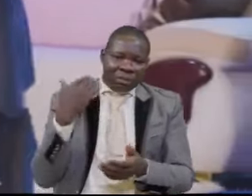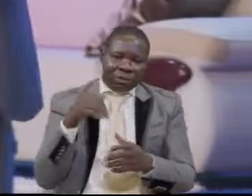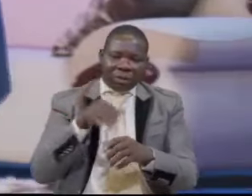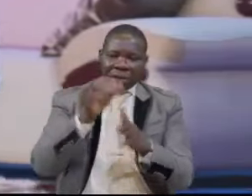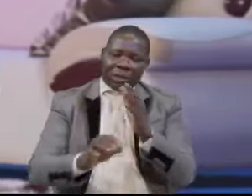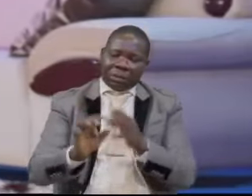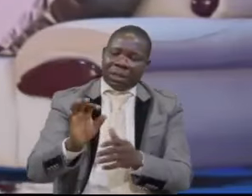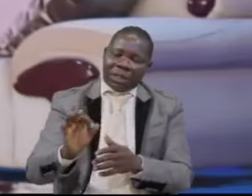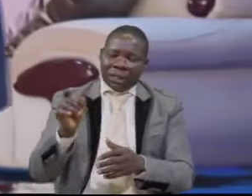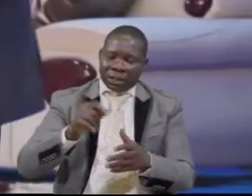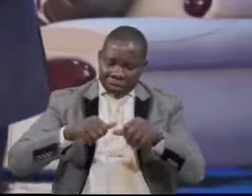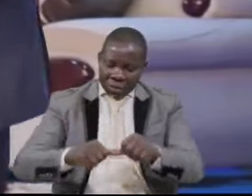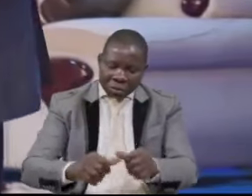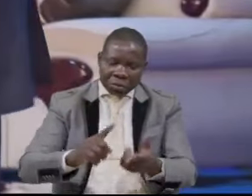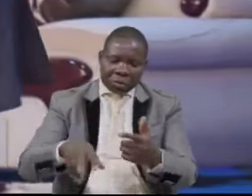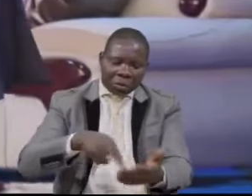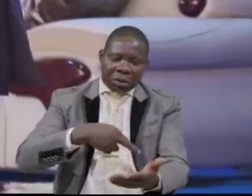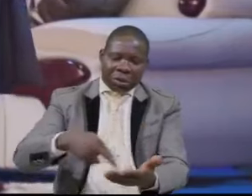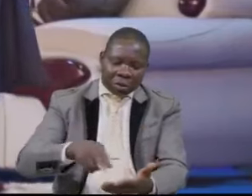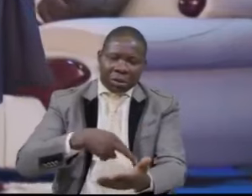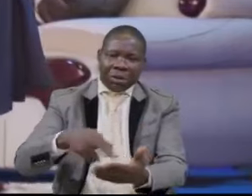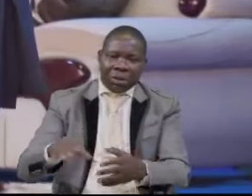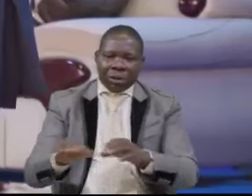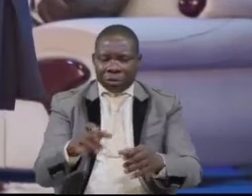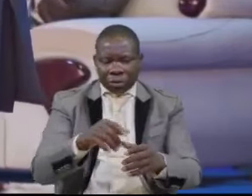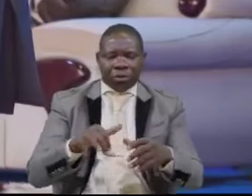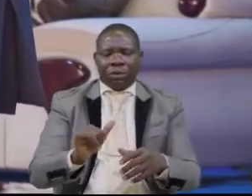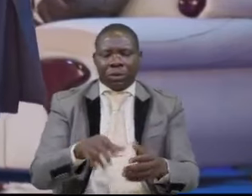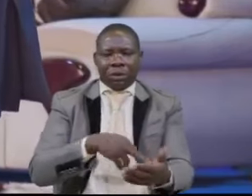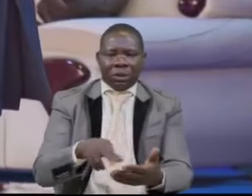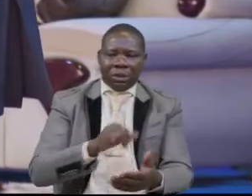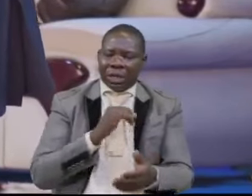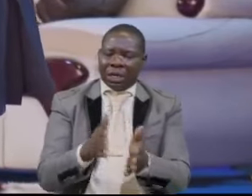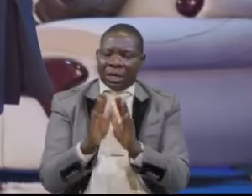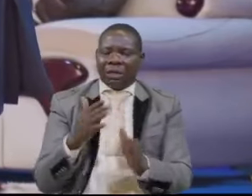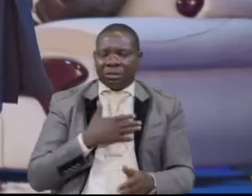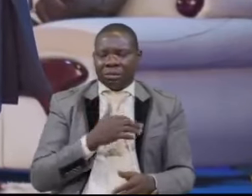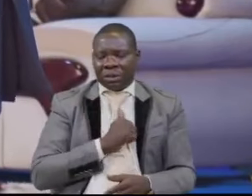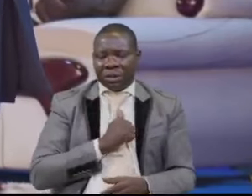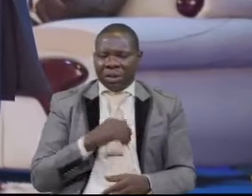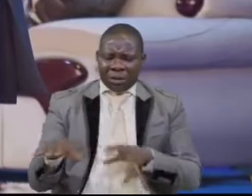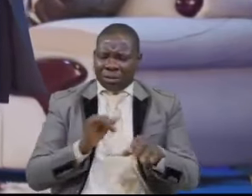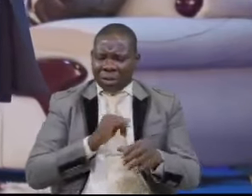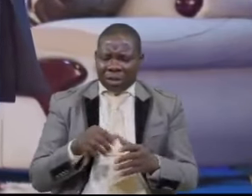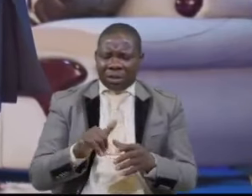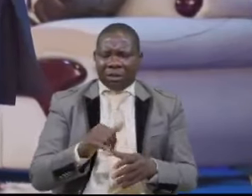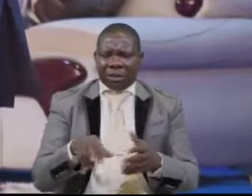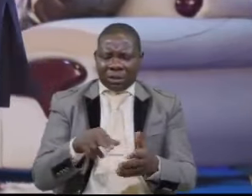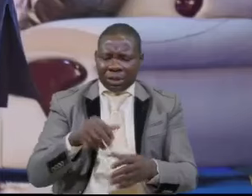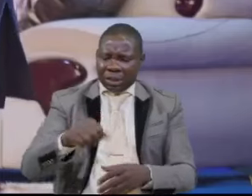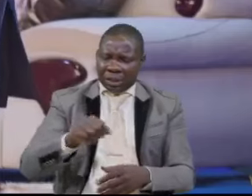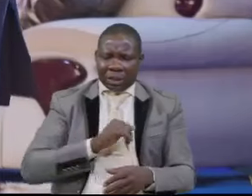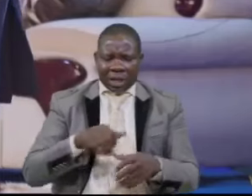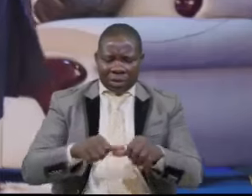reading. Do you still read? I ask myself, do I still read? Of course, I have to keep on reading. If